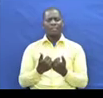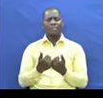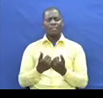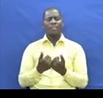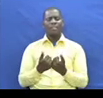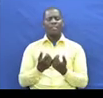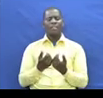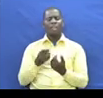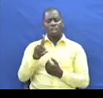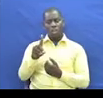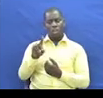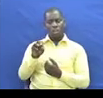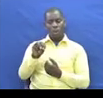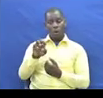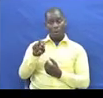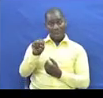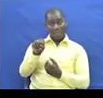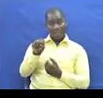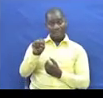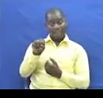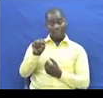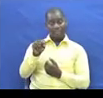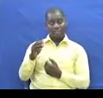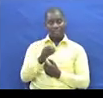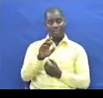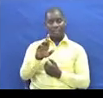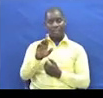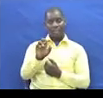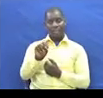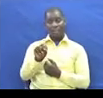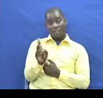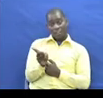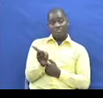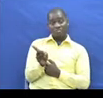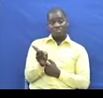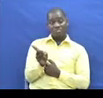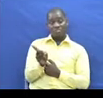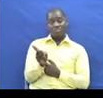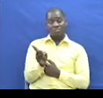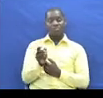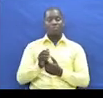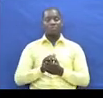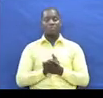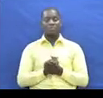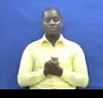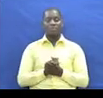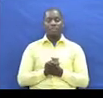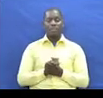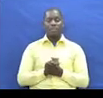the domain and range. The third thing here is domain